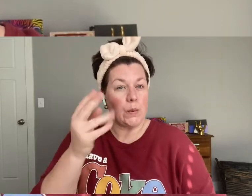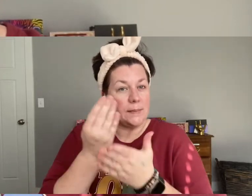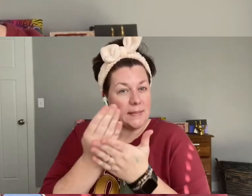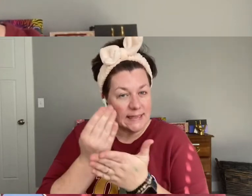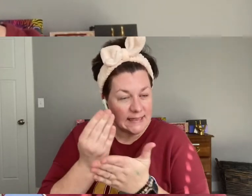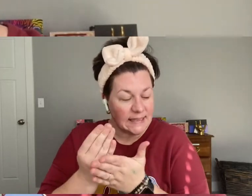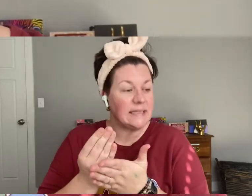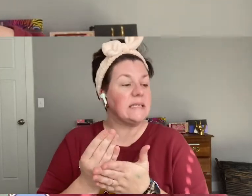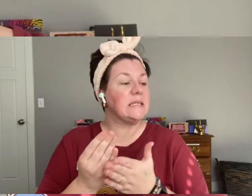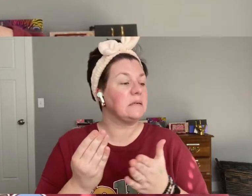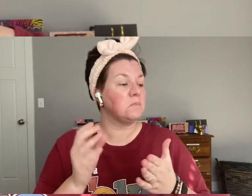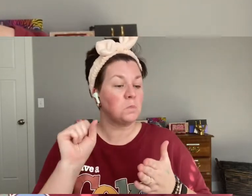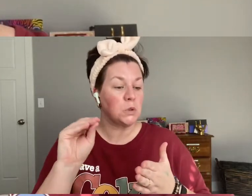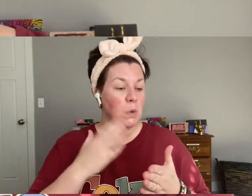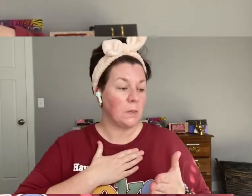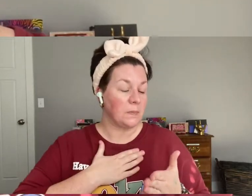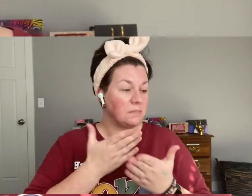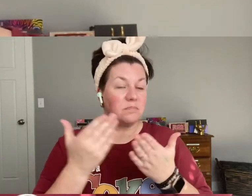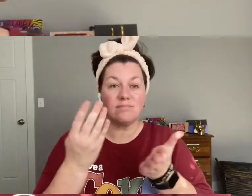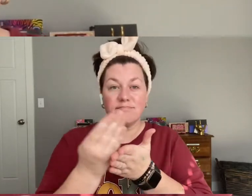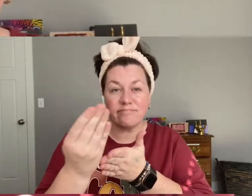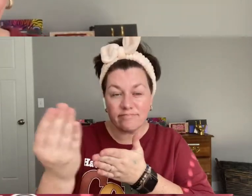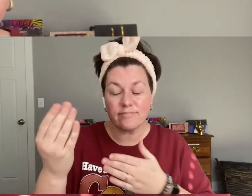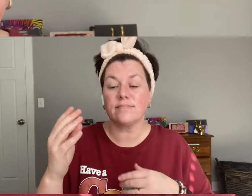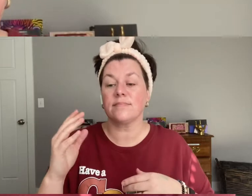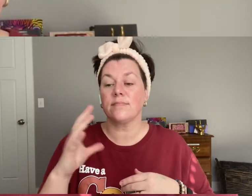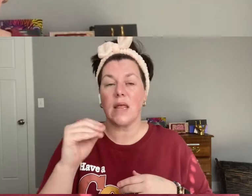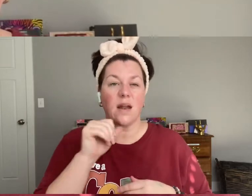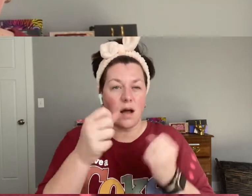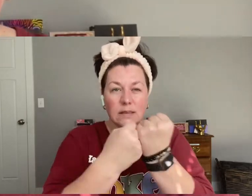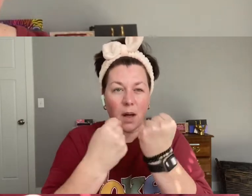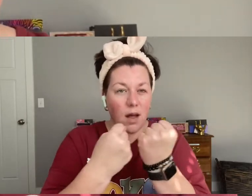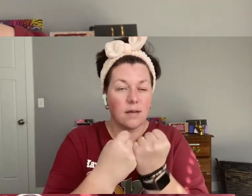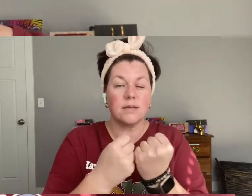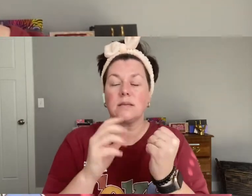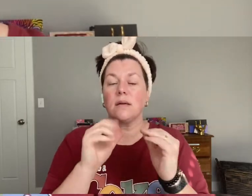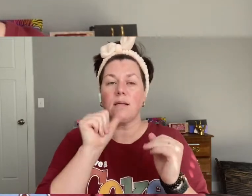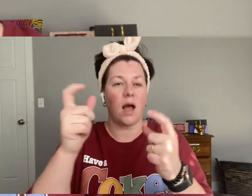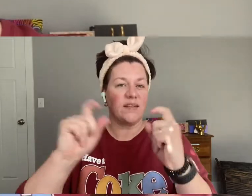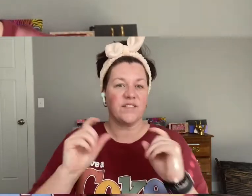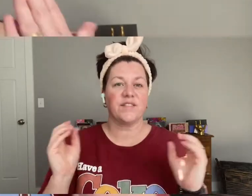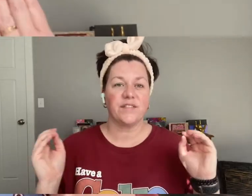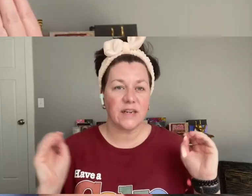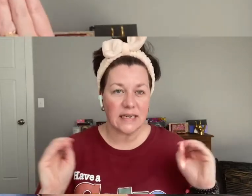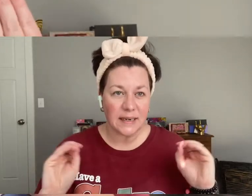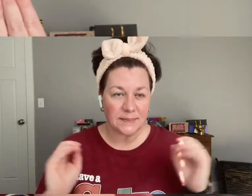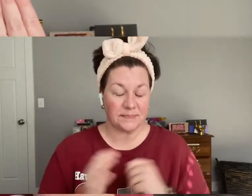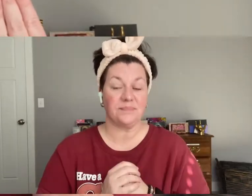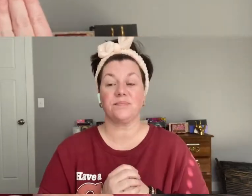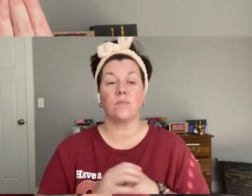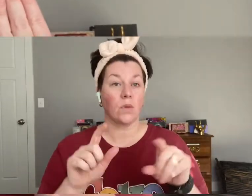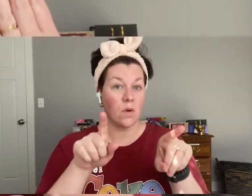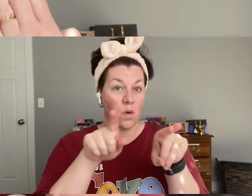just kind of relax and talk through some of the new products that I have. Now, I will ask you to please